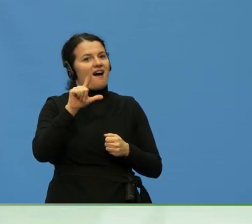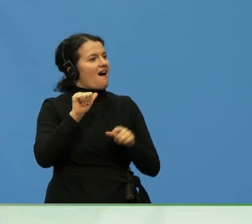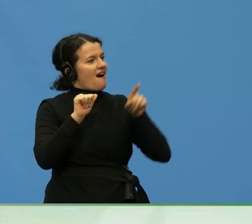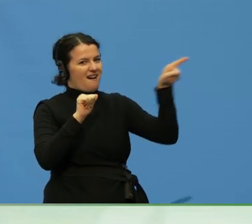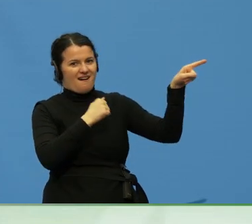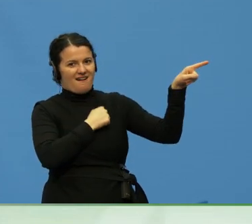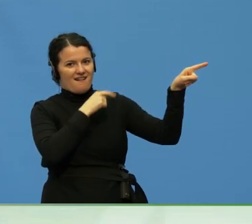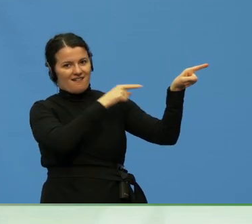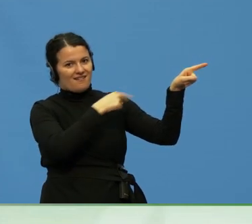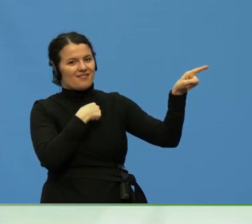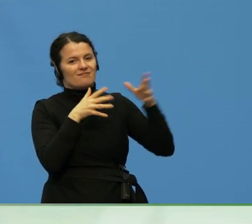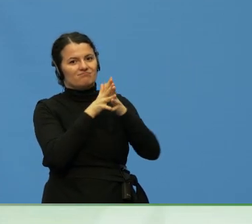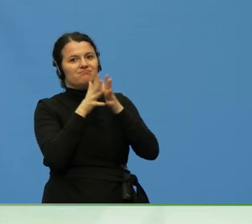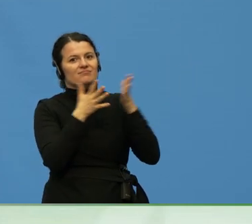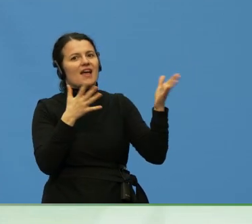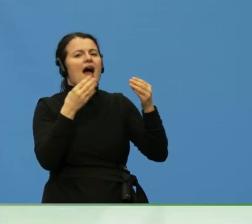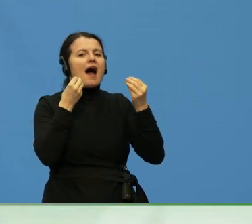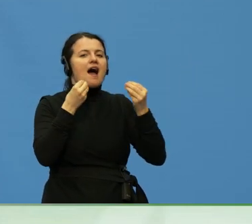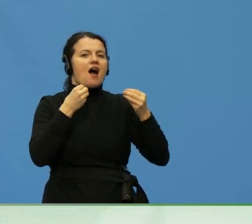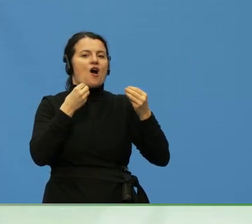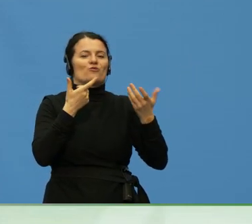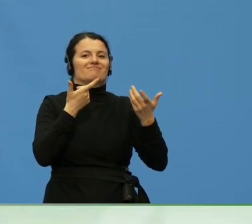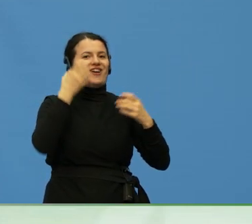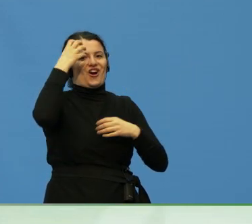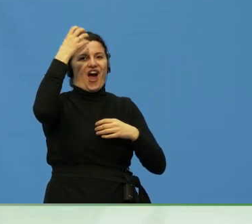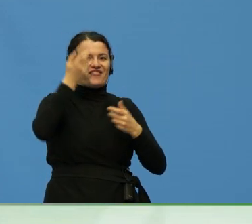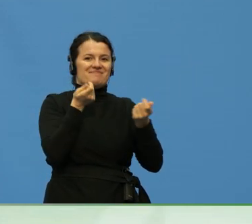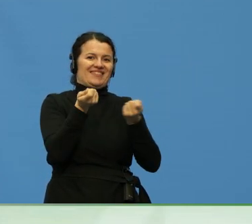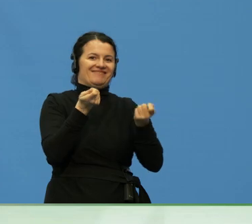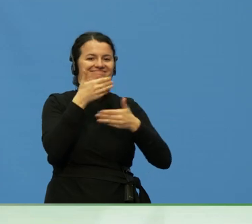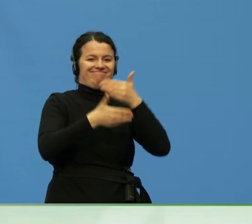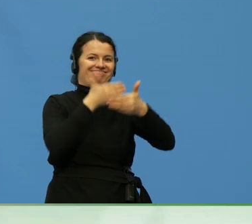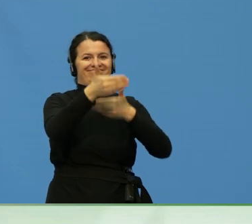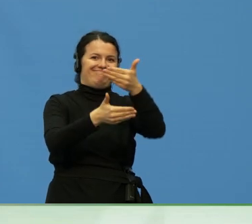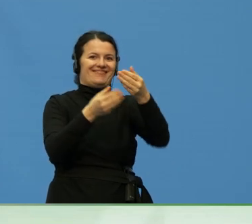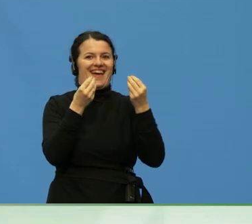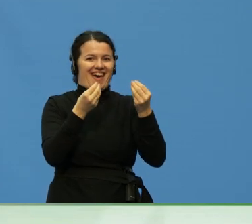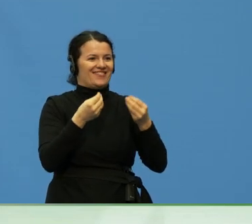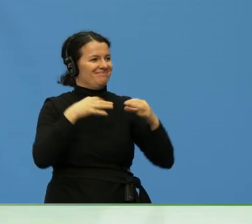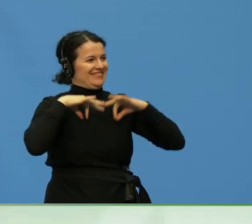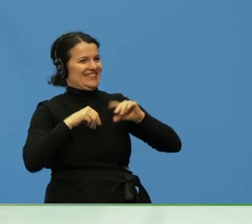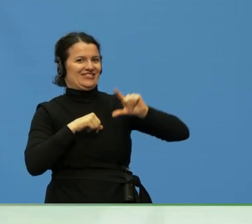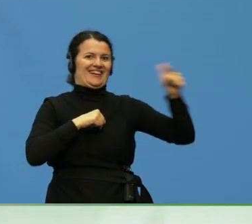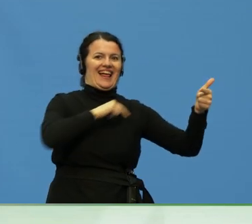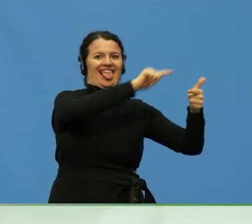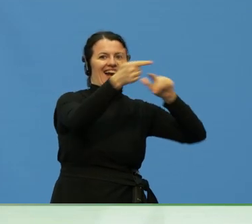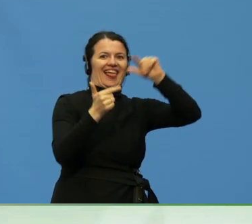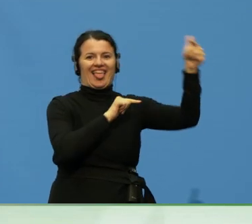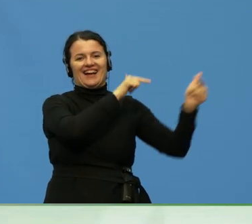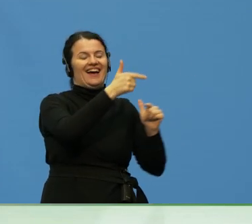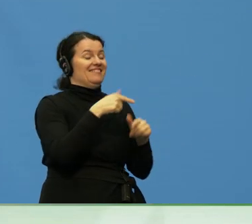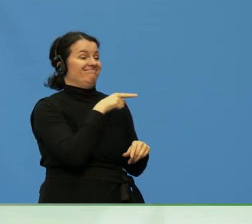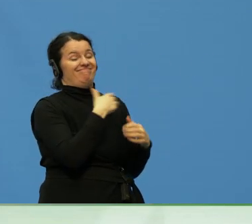the functioning of the government and the governance structure in Canada, and just a lawyer's reflection is that that's a great example of what